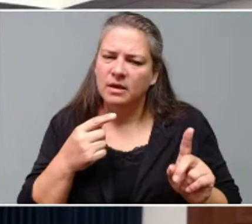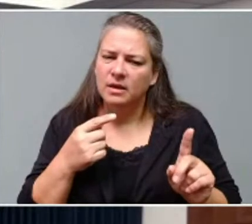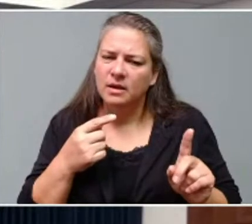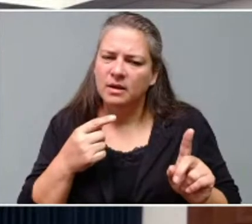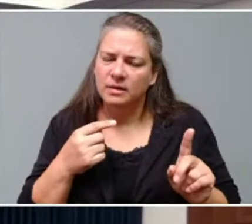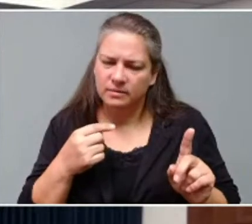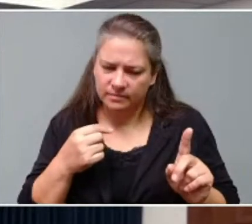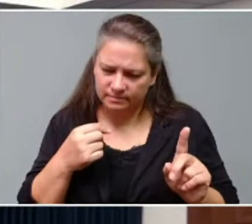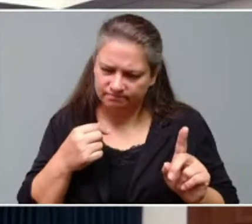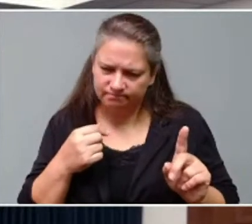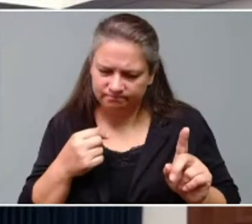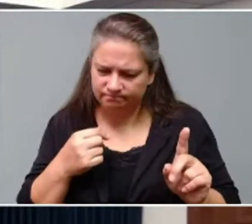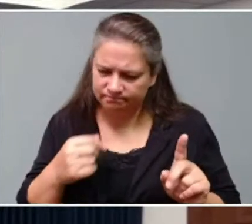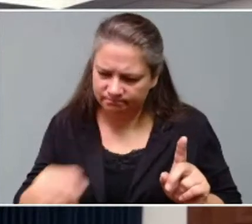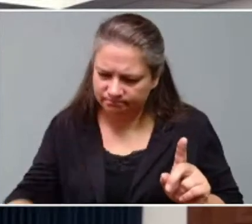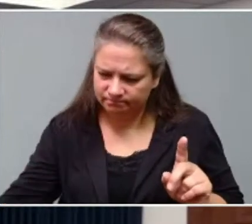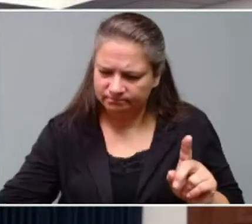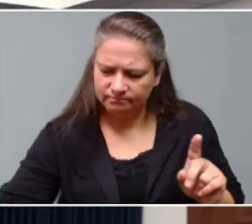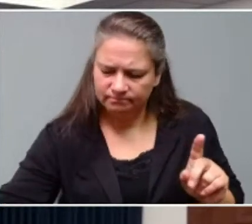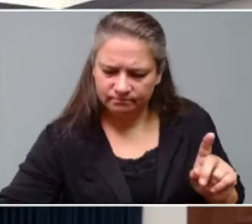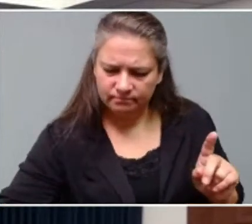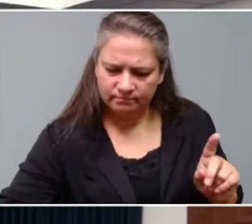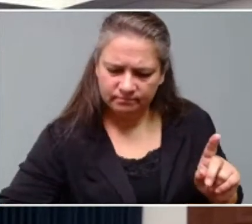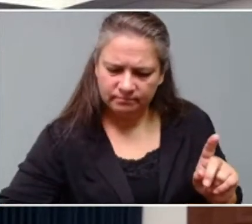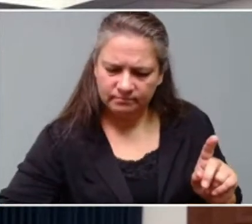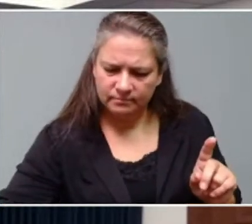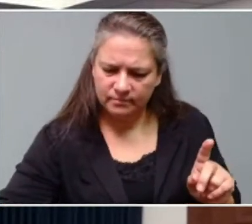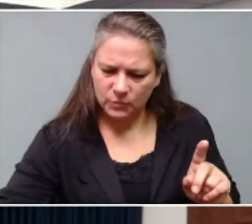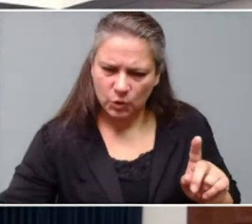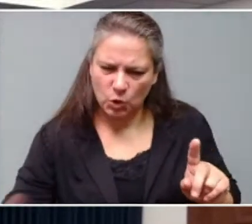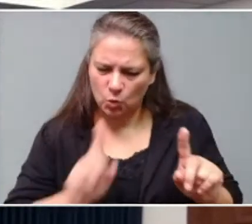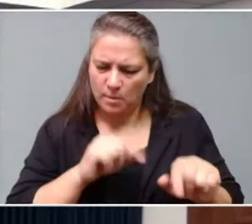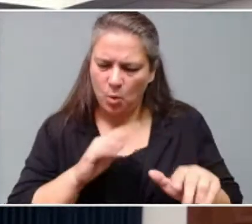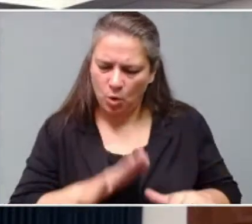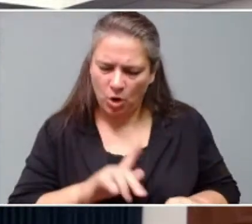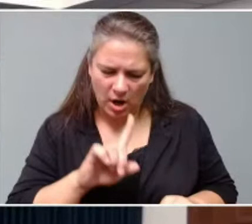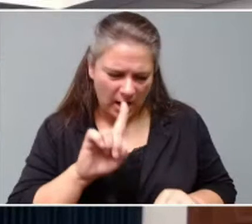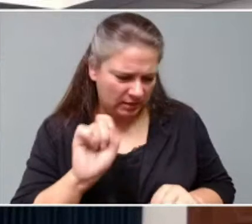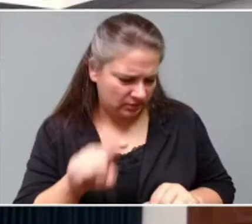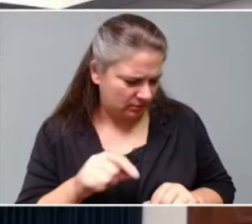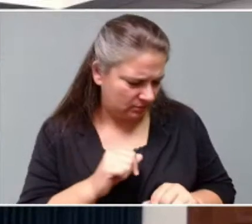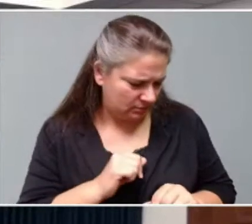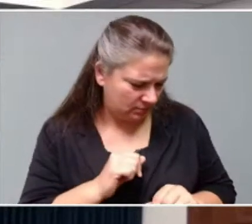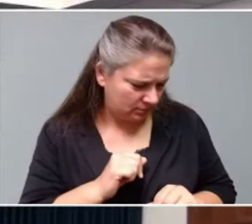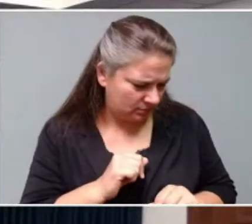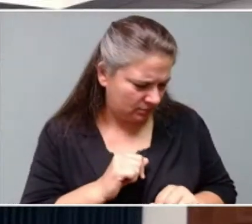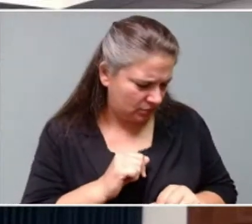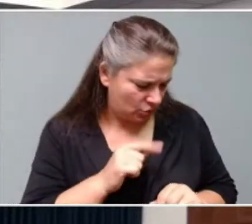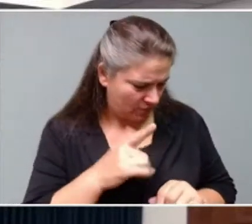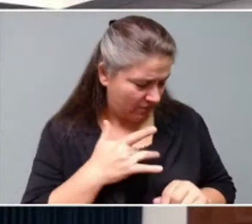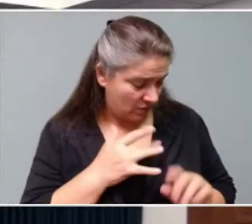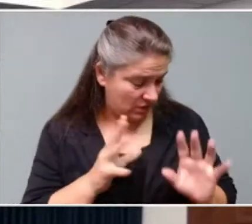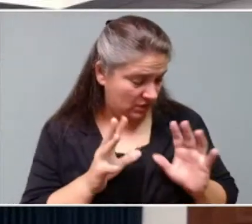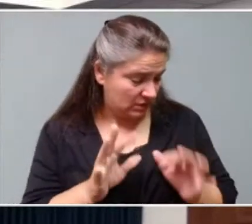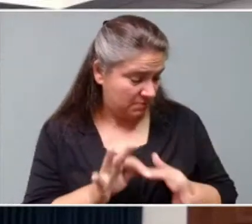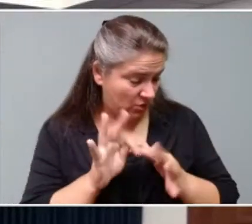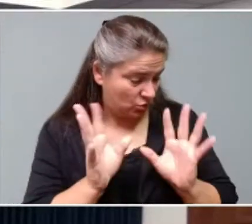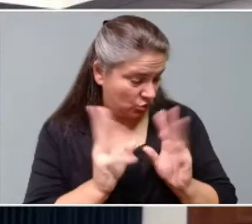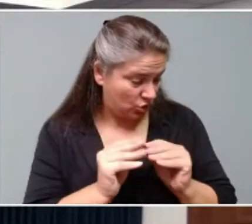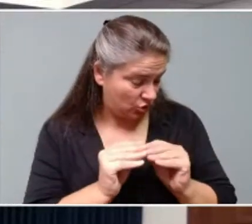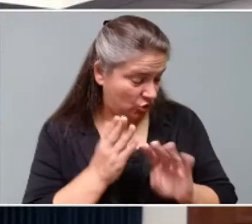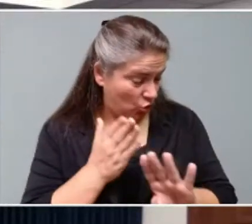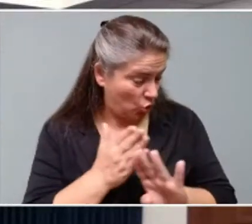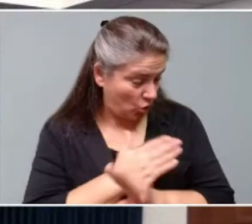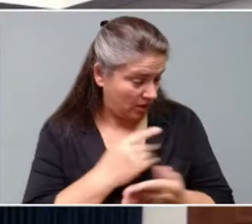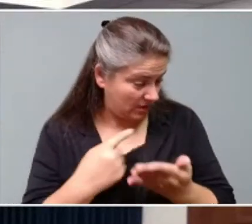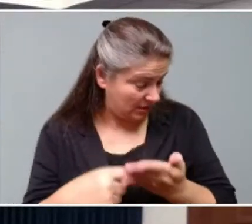your toolbox. Are you confident that in these special sessions, just based on early talks, that at least